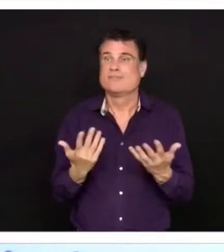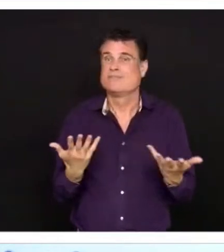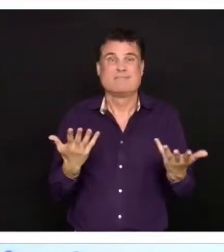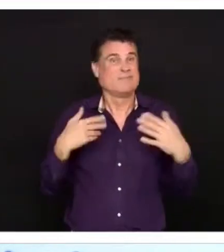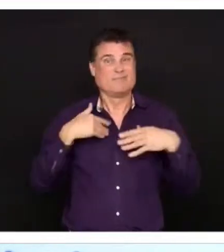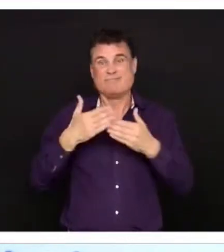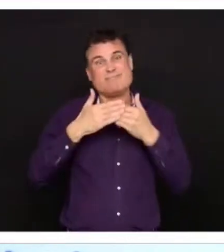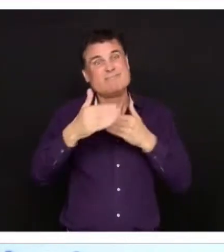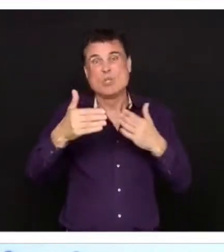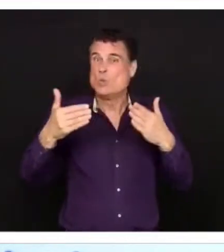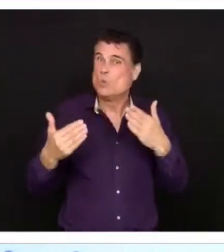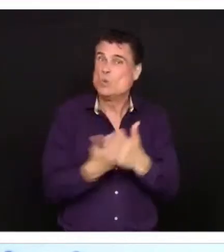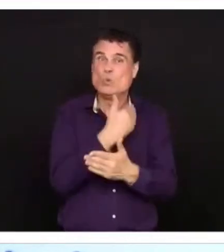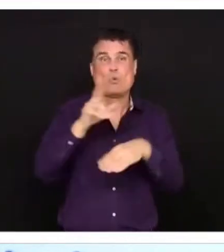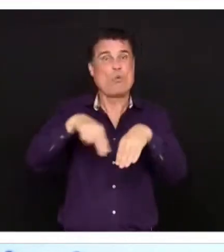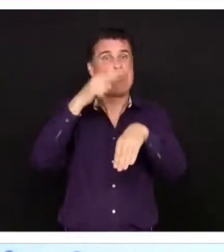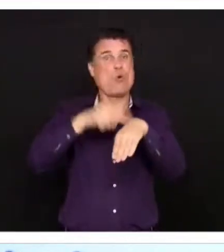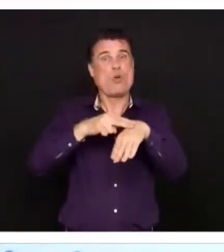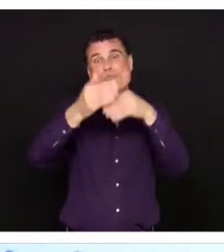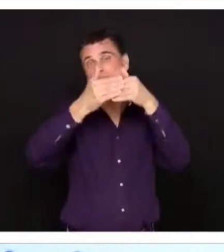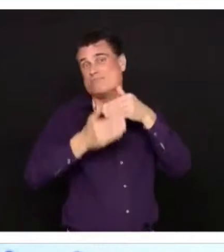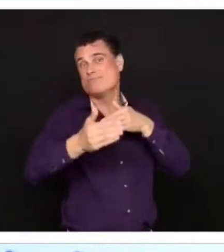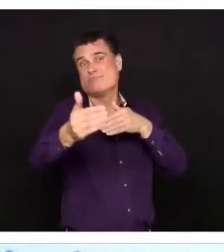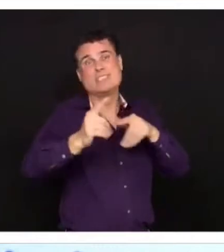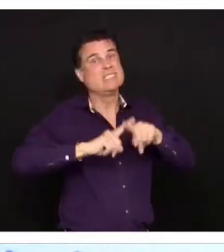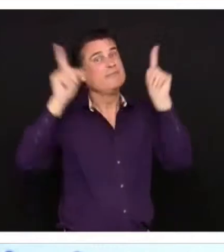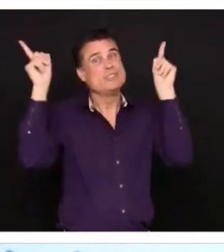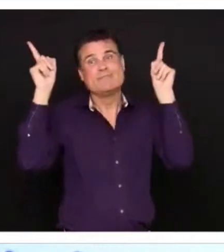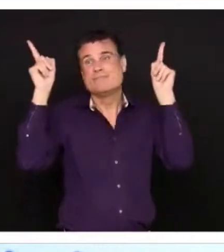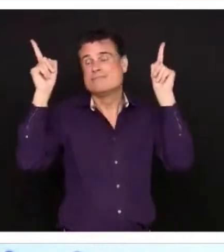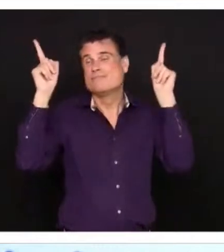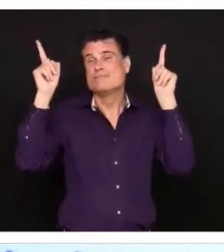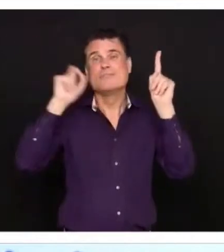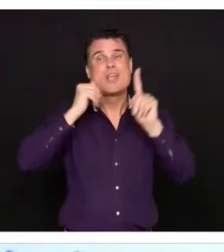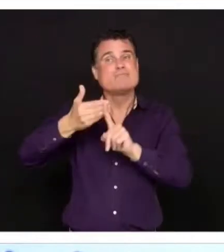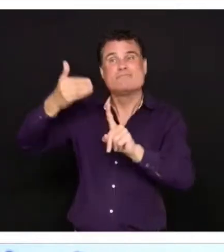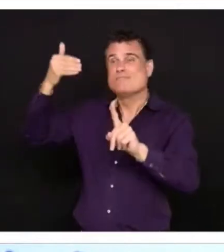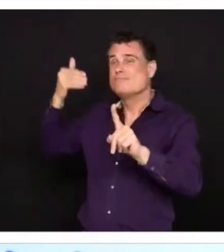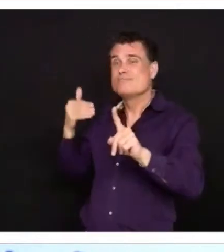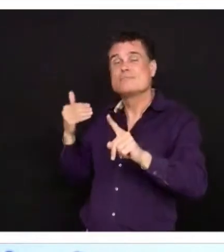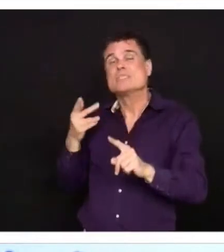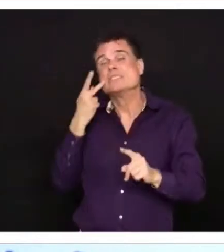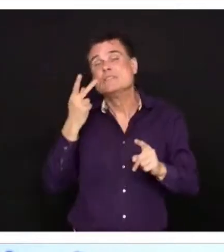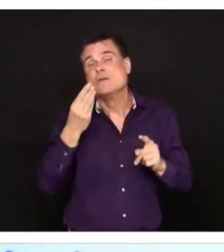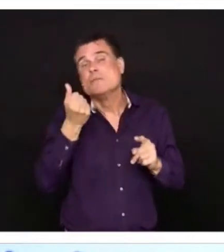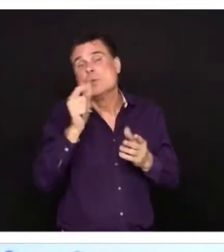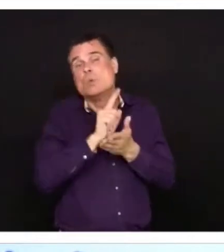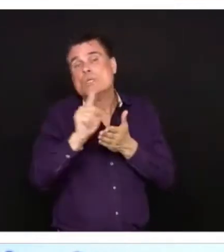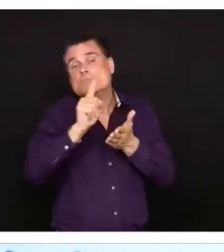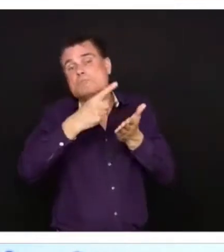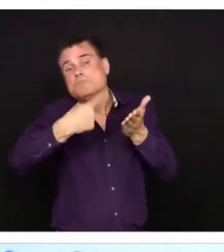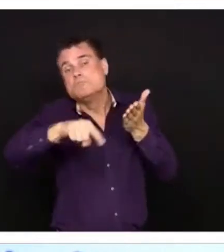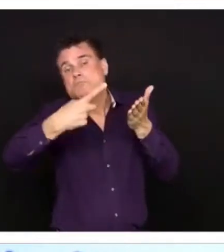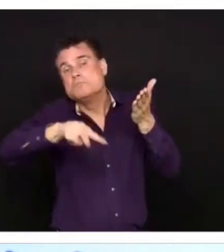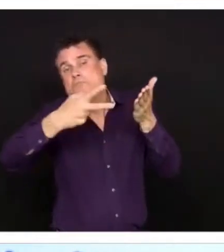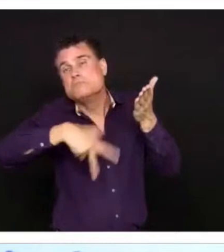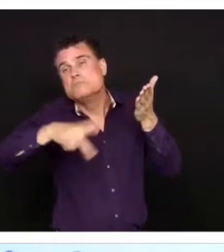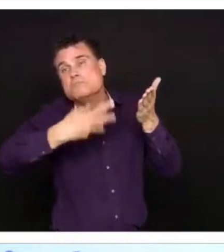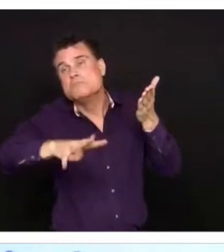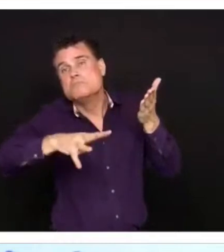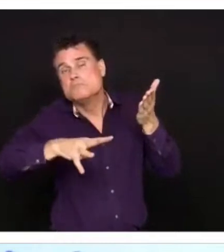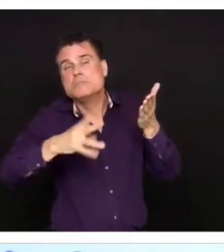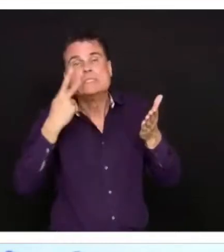new modeling and a new framework for how everybody needs to act. And that will have different implications for different industries, of course, because